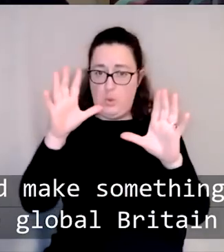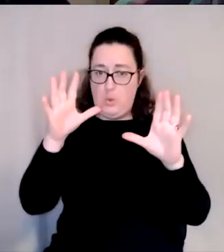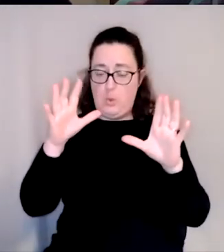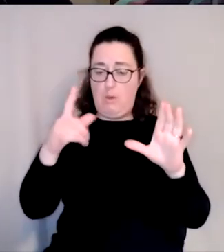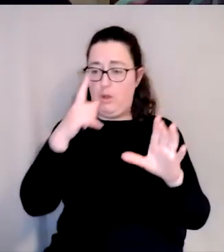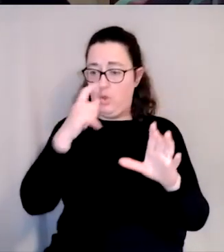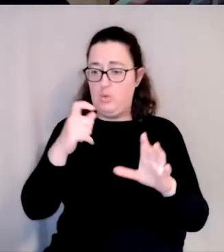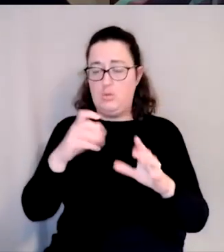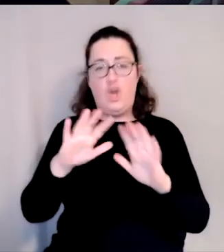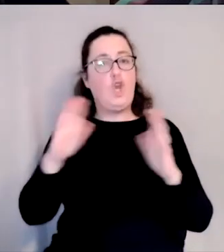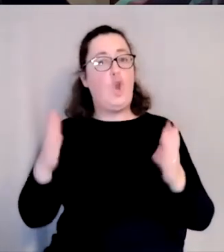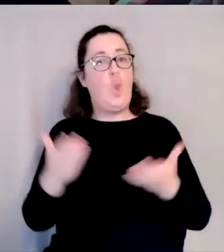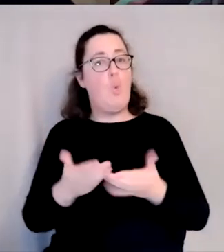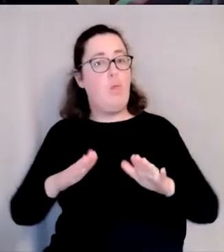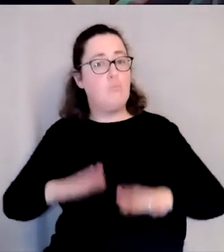idea.